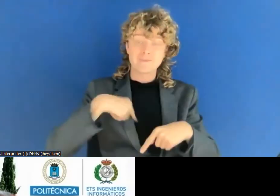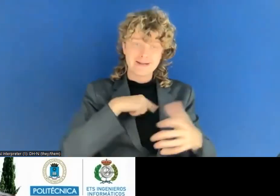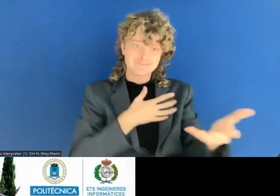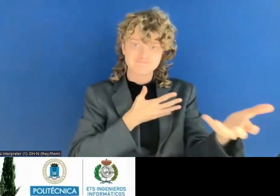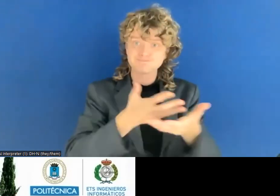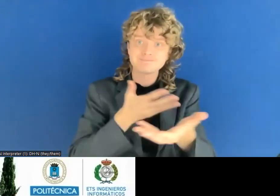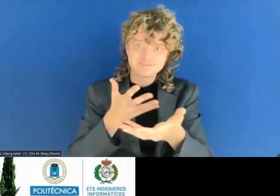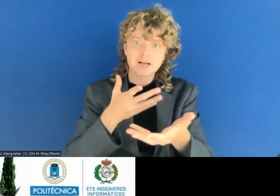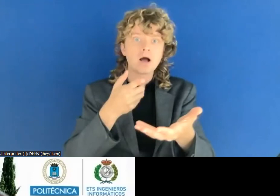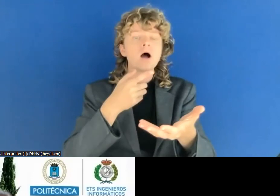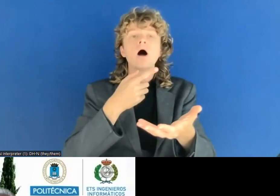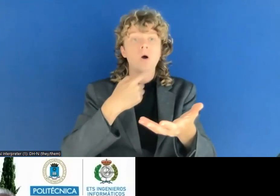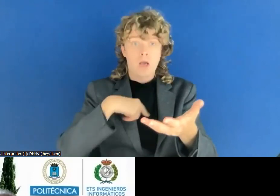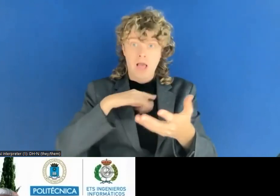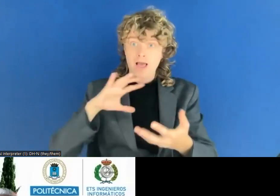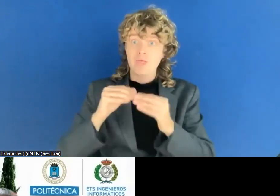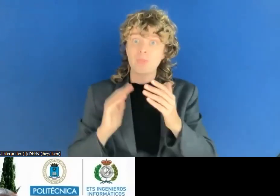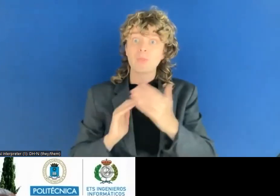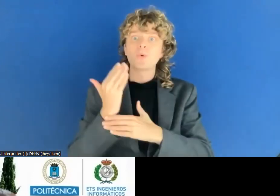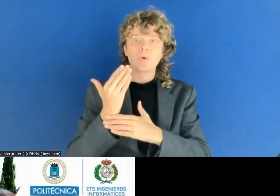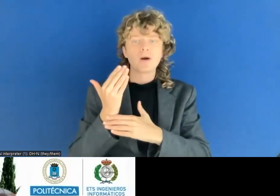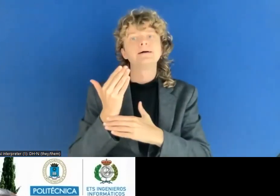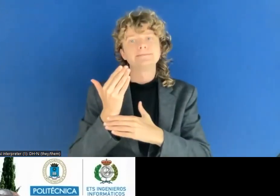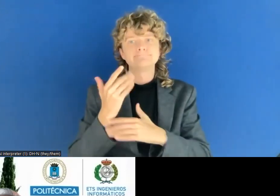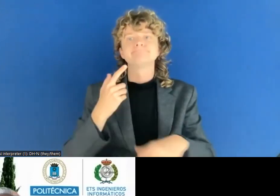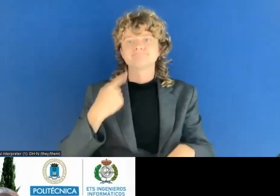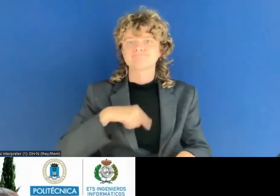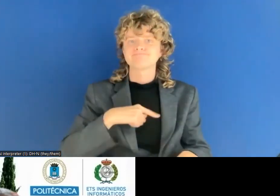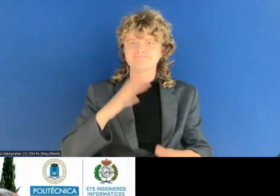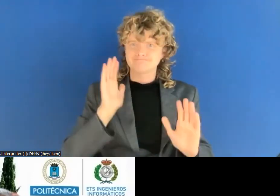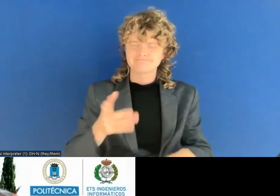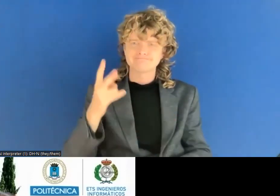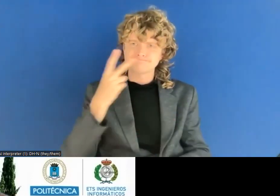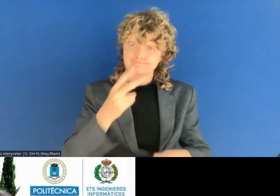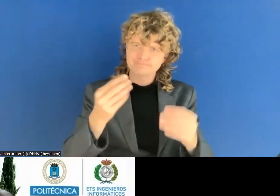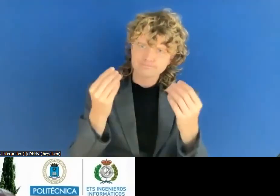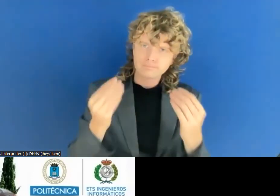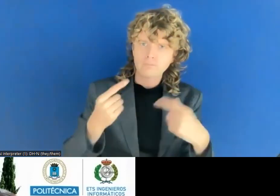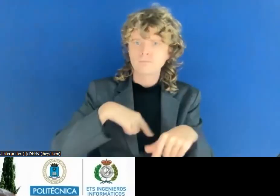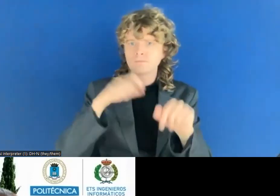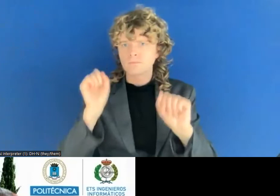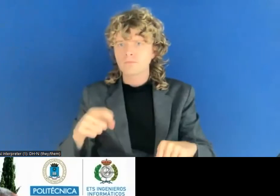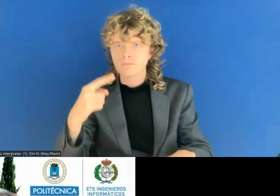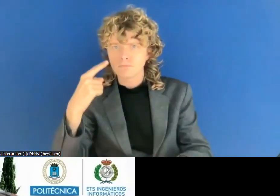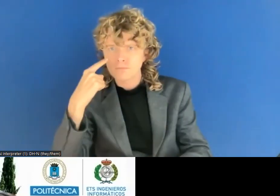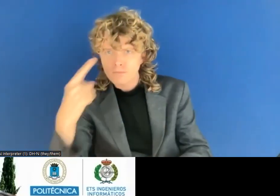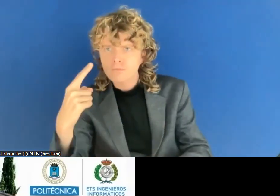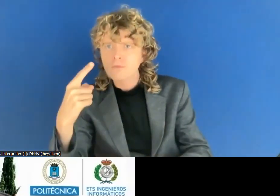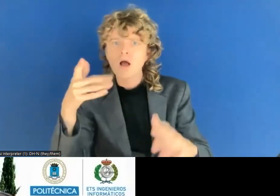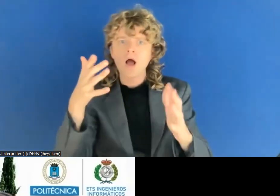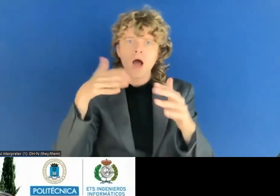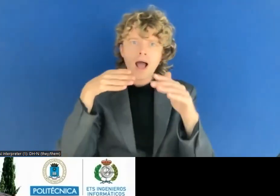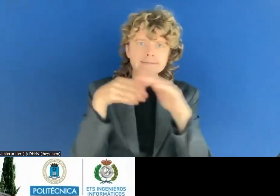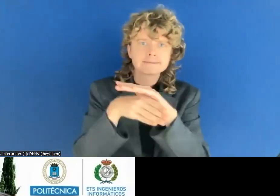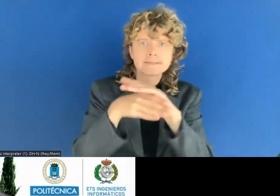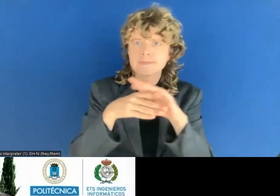them, then is when you need to get full into the how to meet accessibility, and then right, you do the work as a